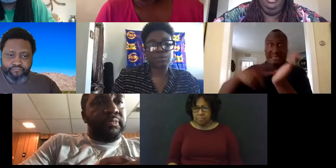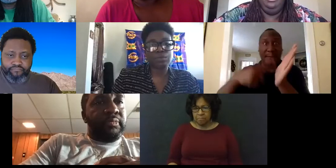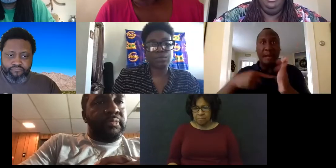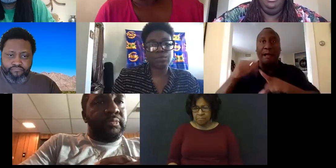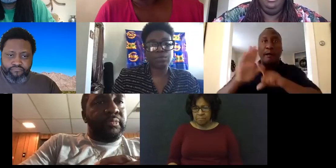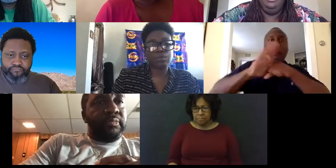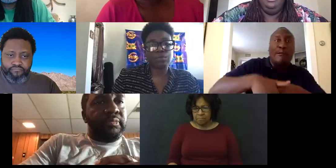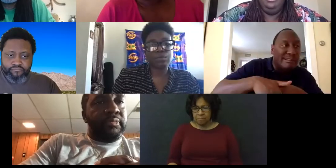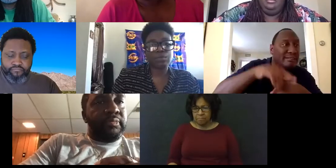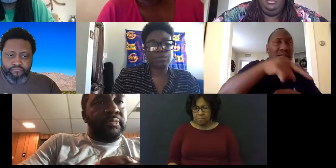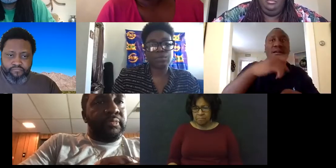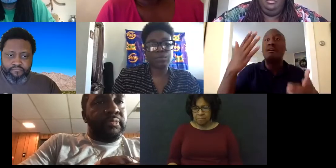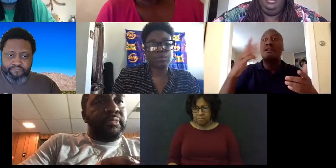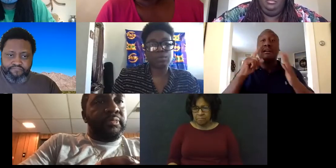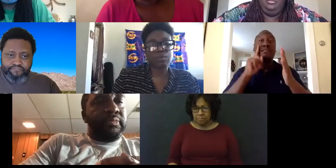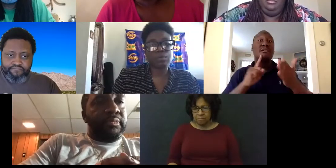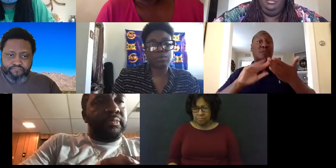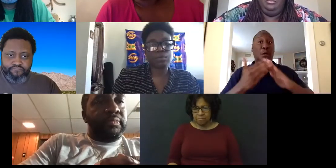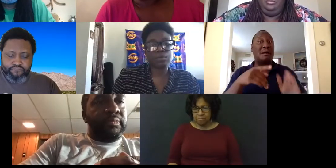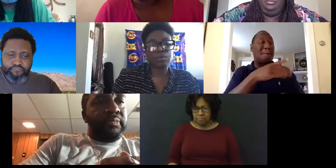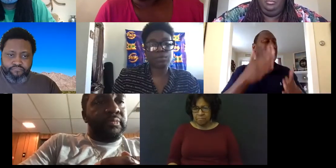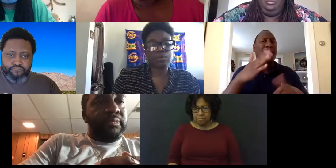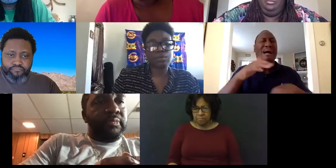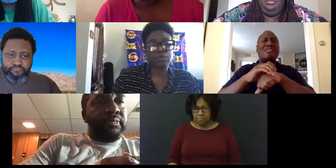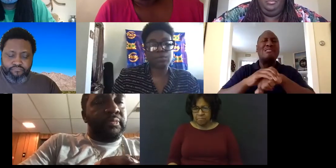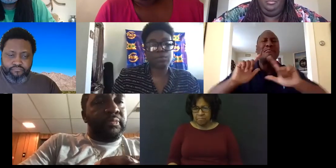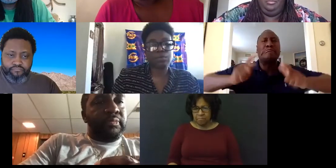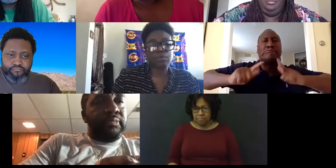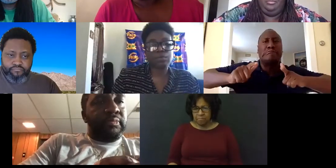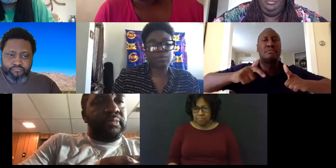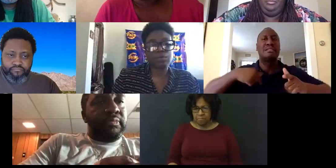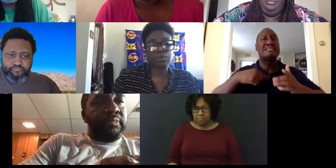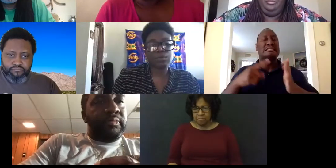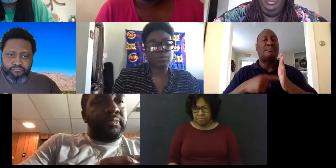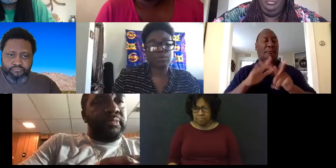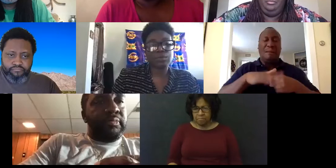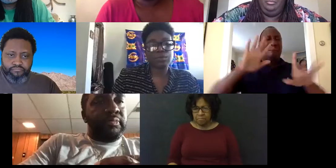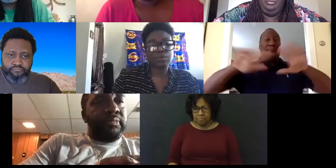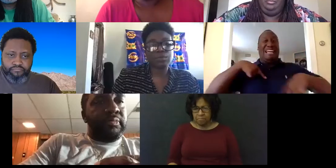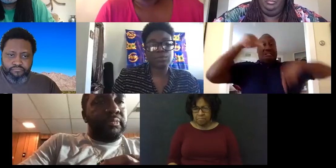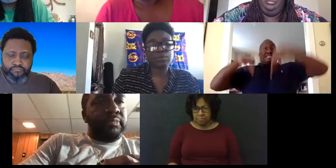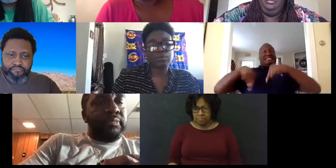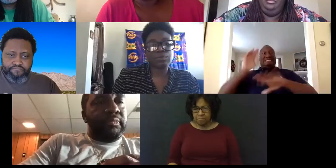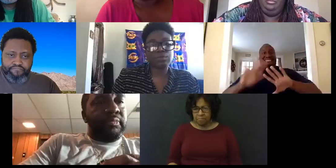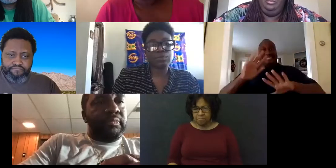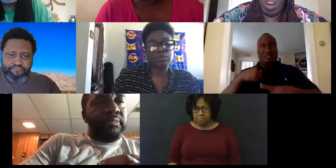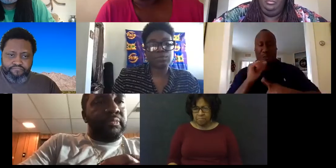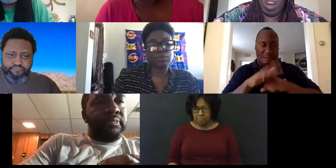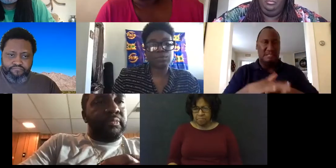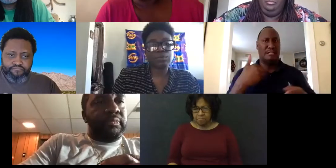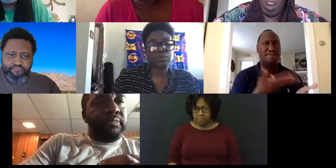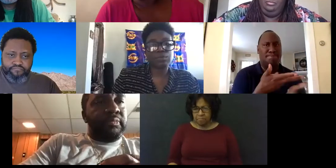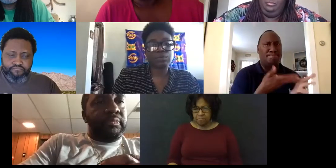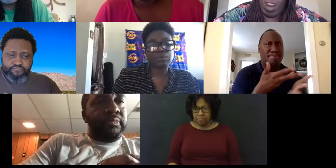follow that white system. You know, they've been oppressing us. And in a deaf community, some of us don't have the best